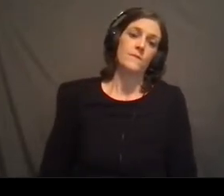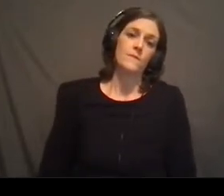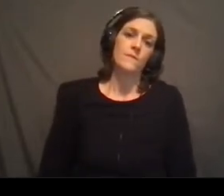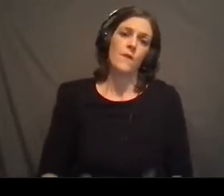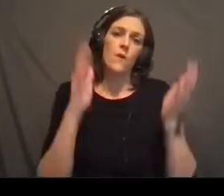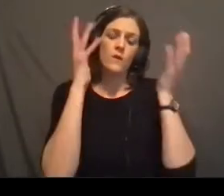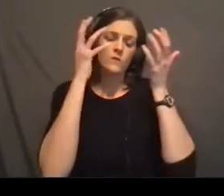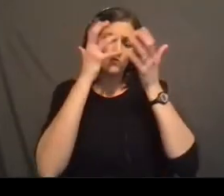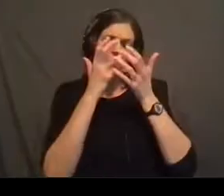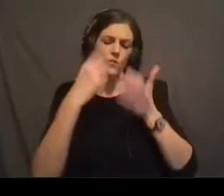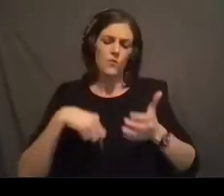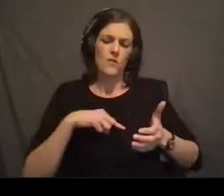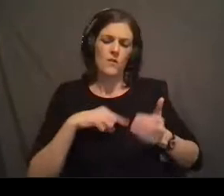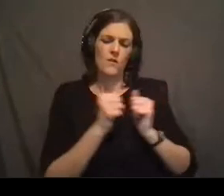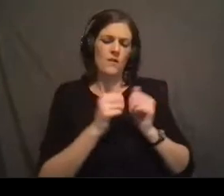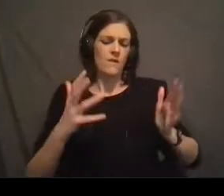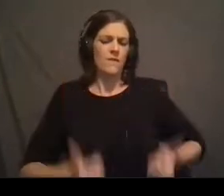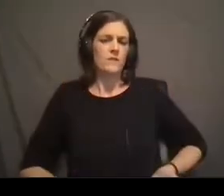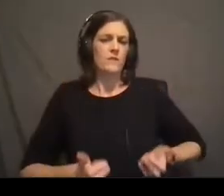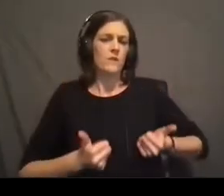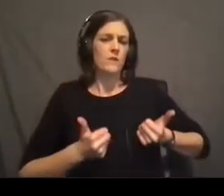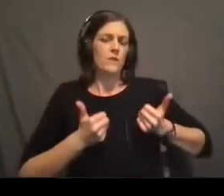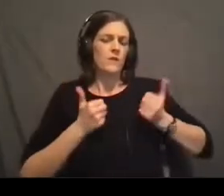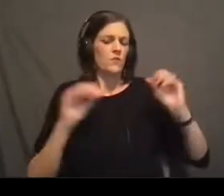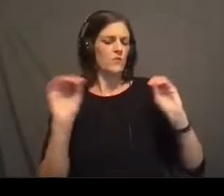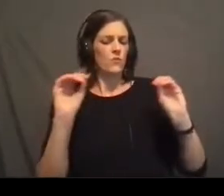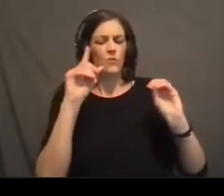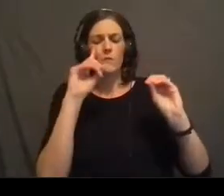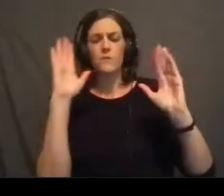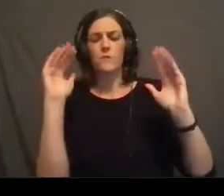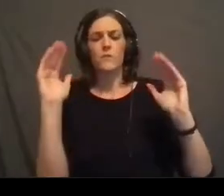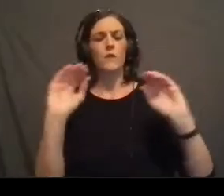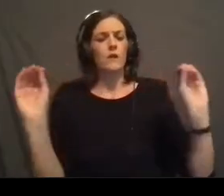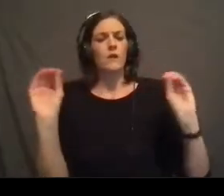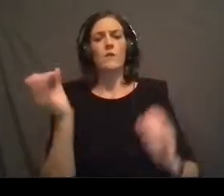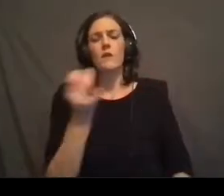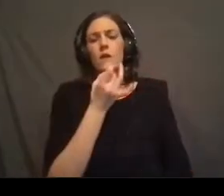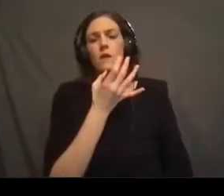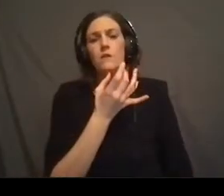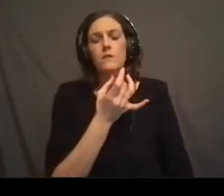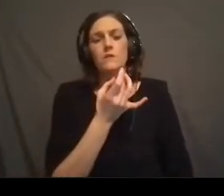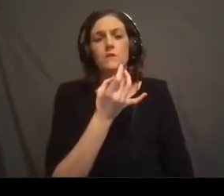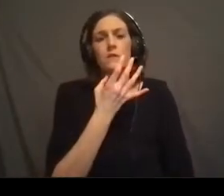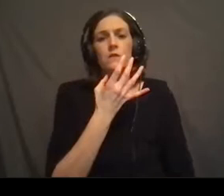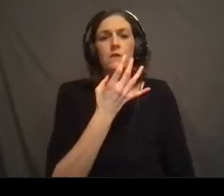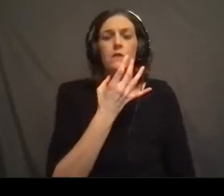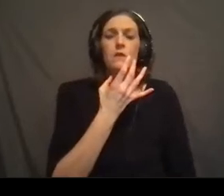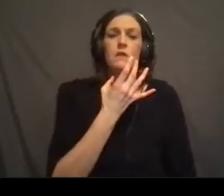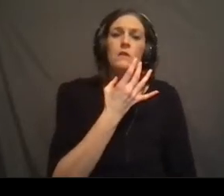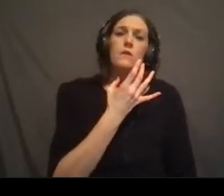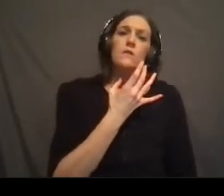In the darkness we were lifeless, without hope, without light. Till